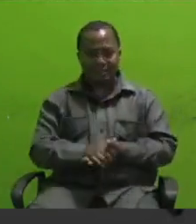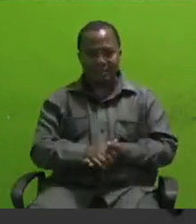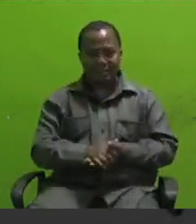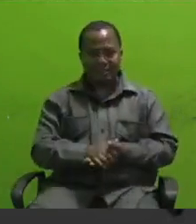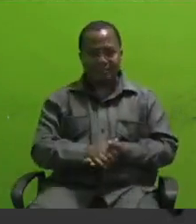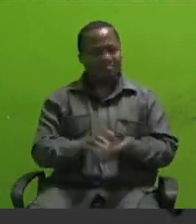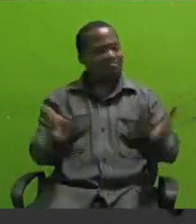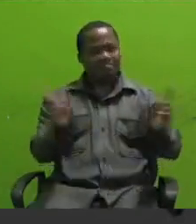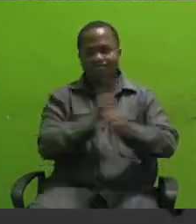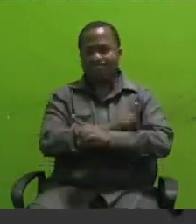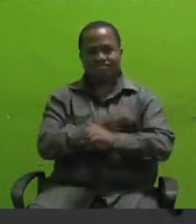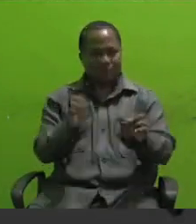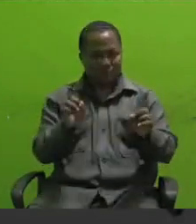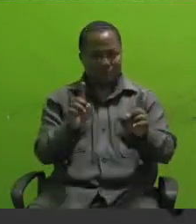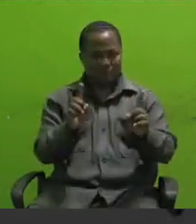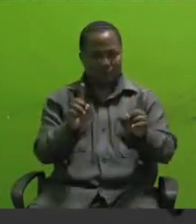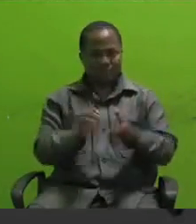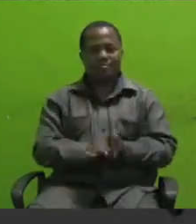No. The only sign.